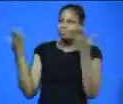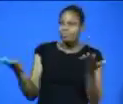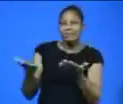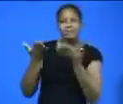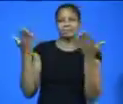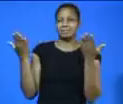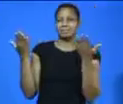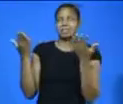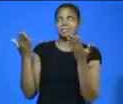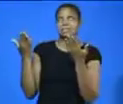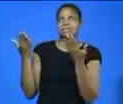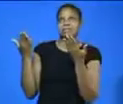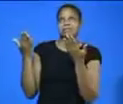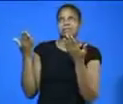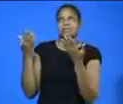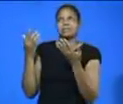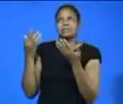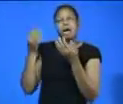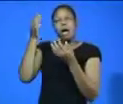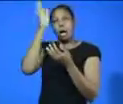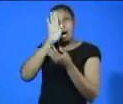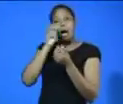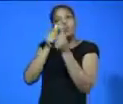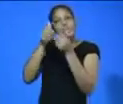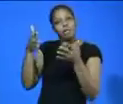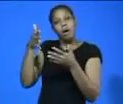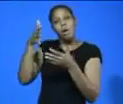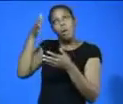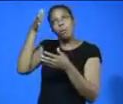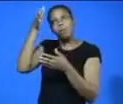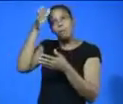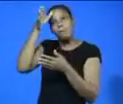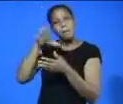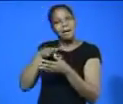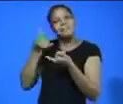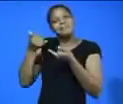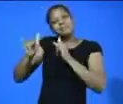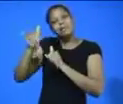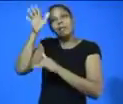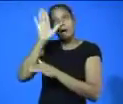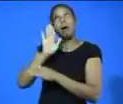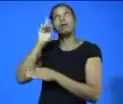omniscient. God without man is still God.